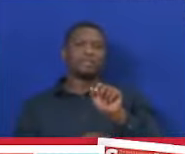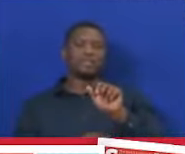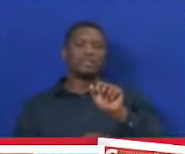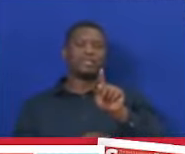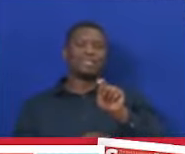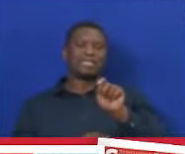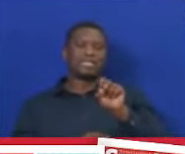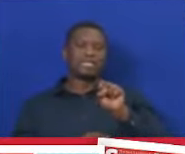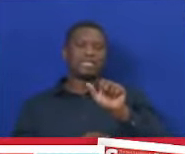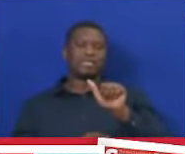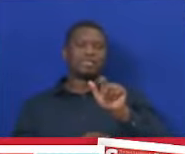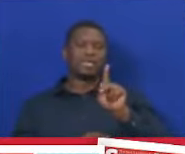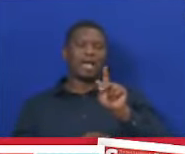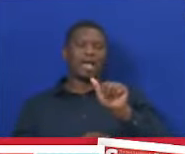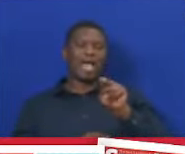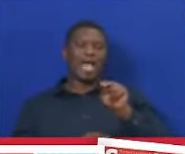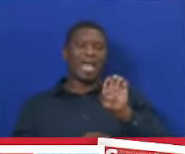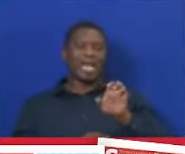Thank you.